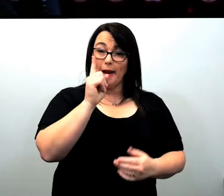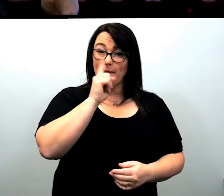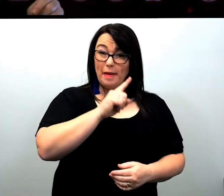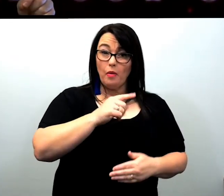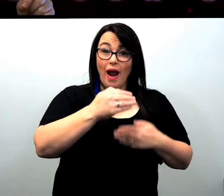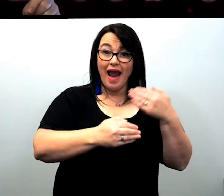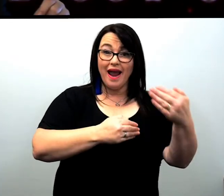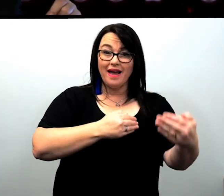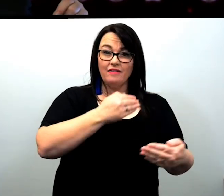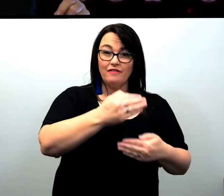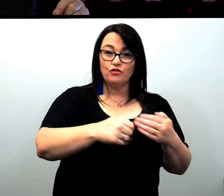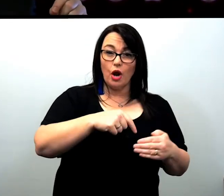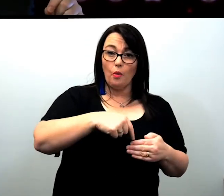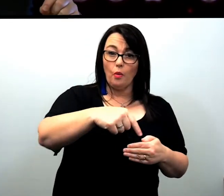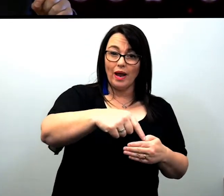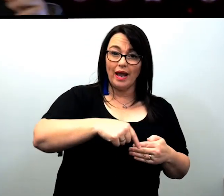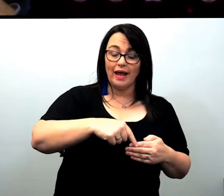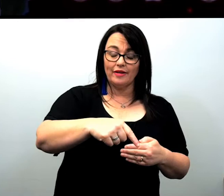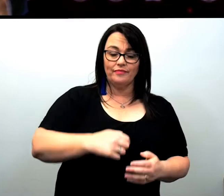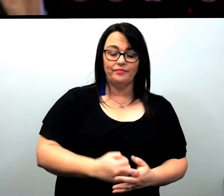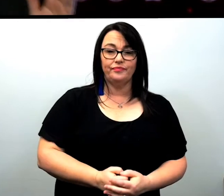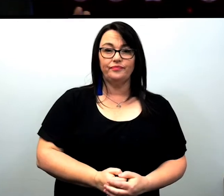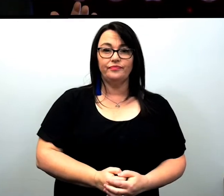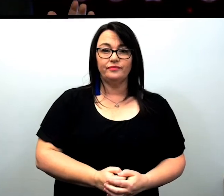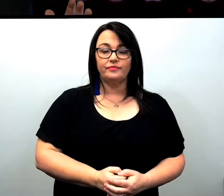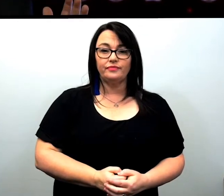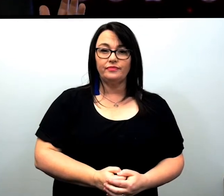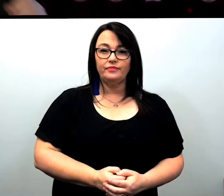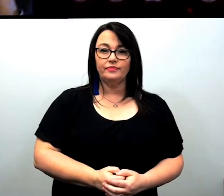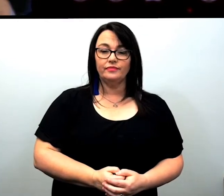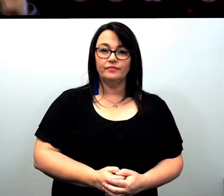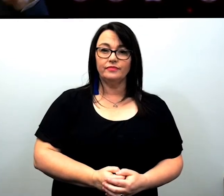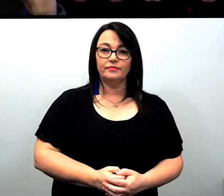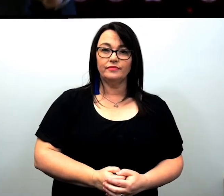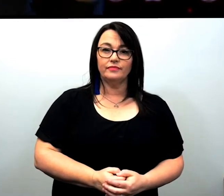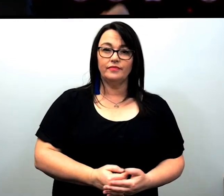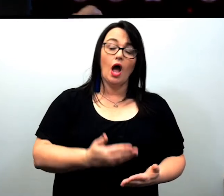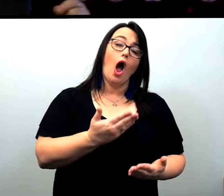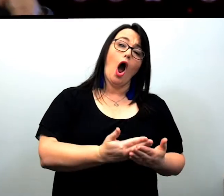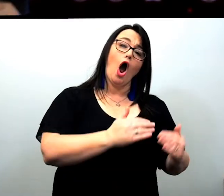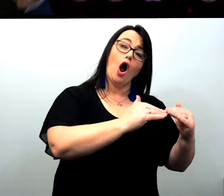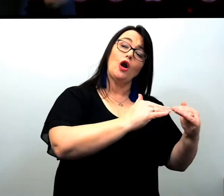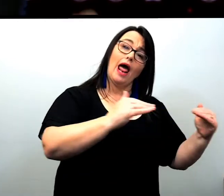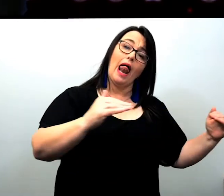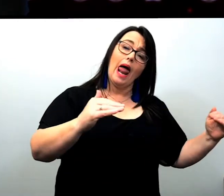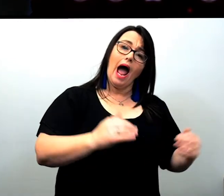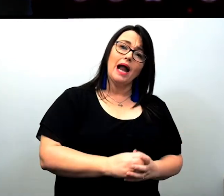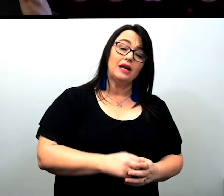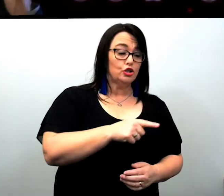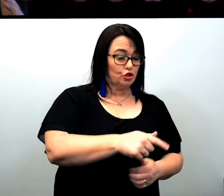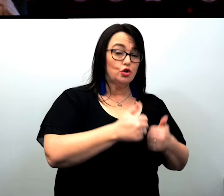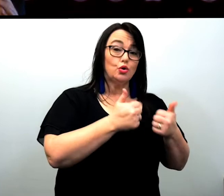church experience. Online isn't church. It's just what we're using right now to have a church